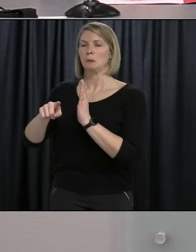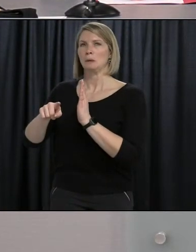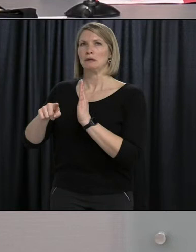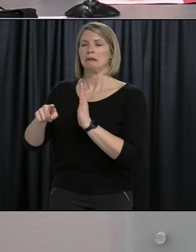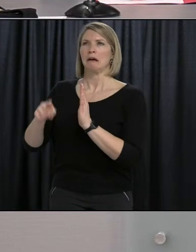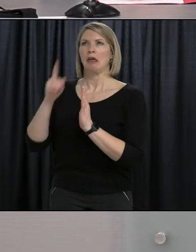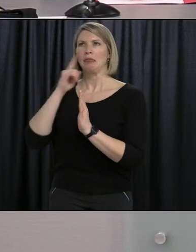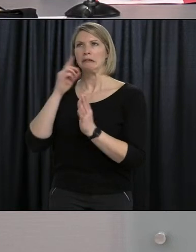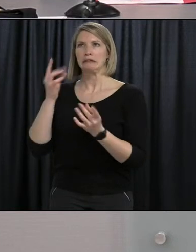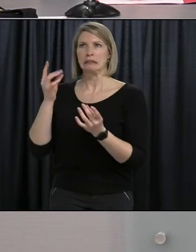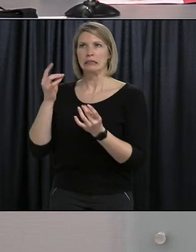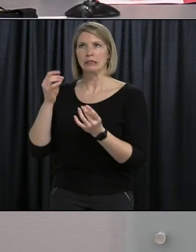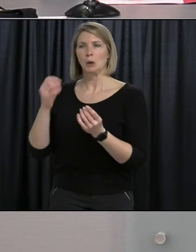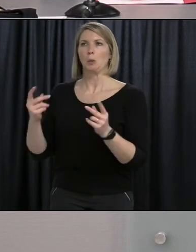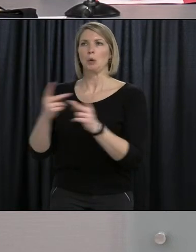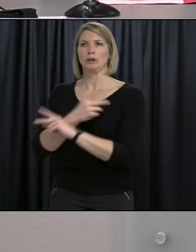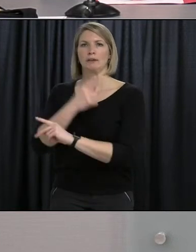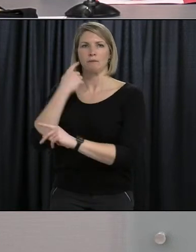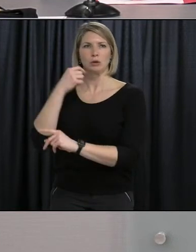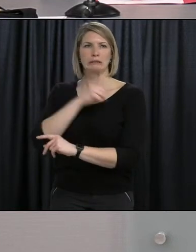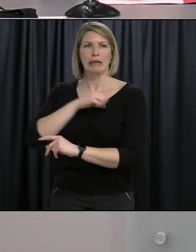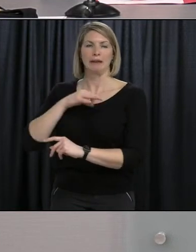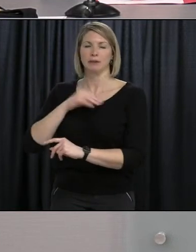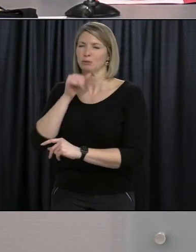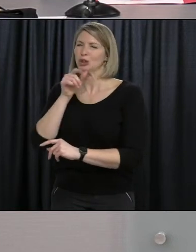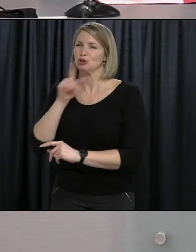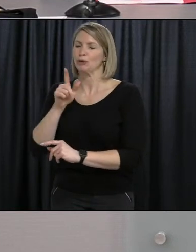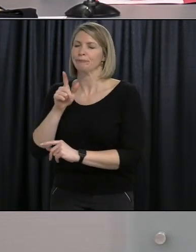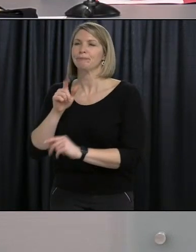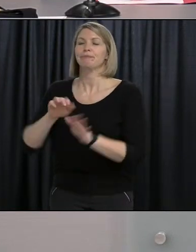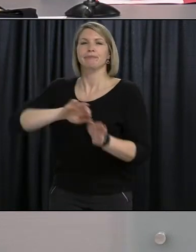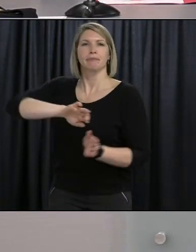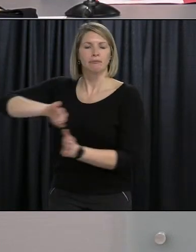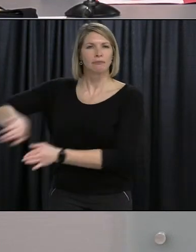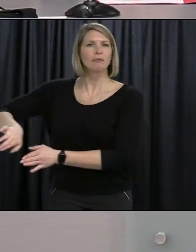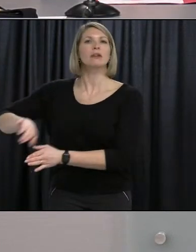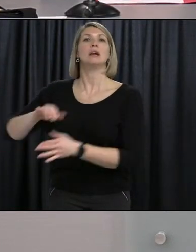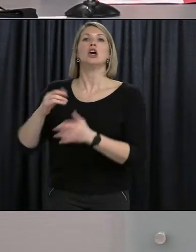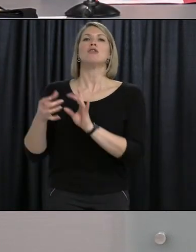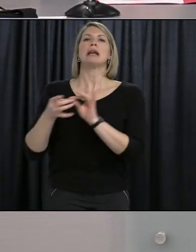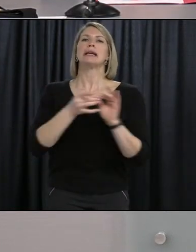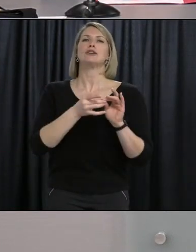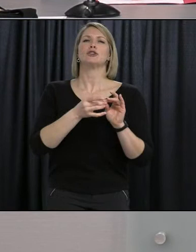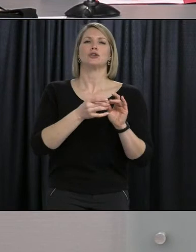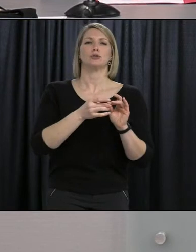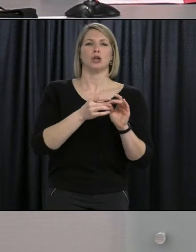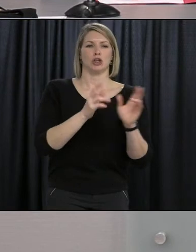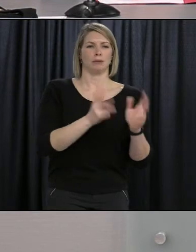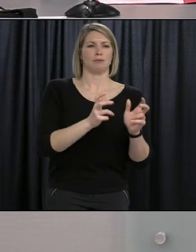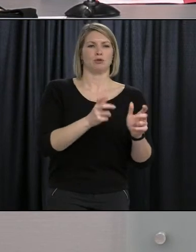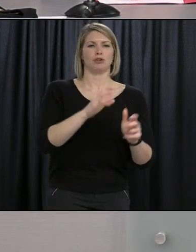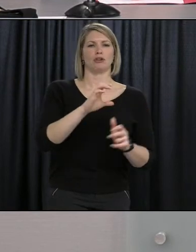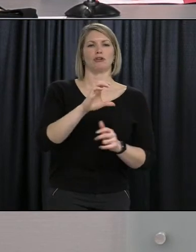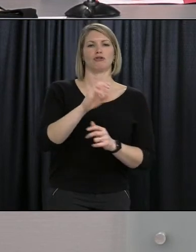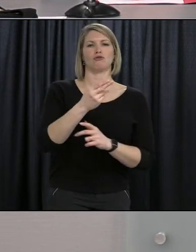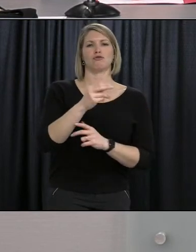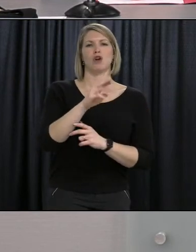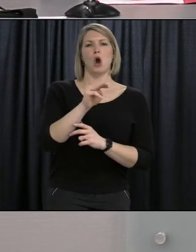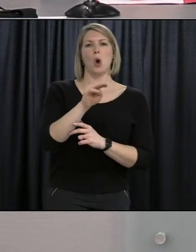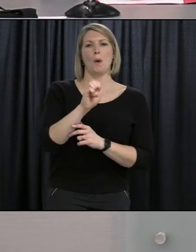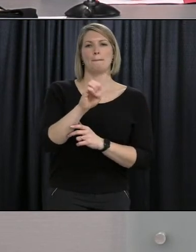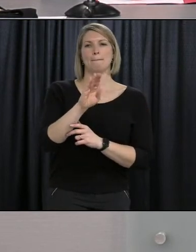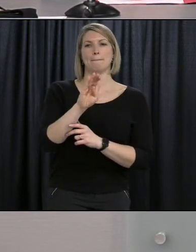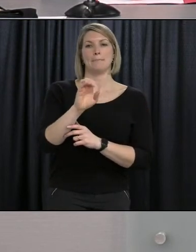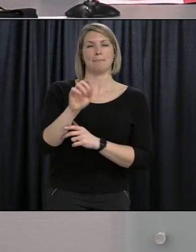staff. Still with schools, can you update us on the situation with Chromebooks? We're hearing from a lot of schools that are saying, one